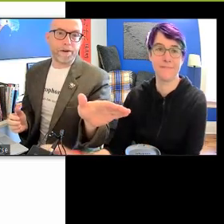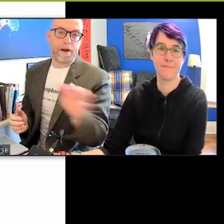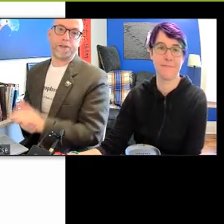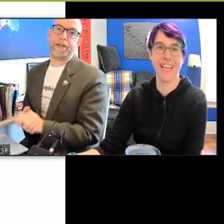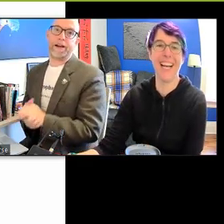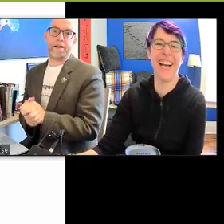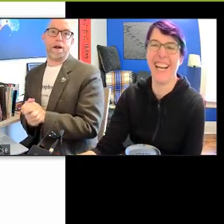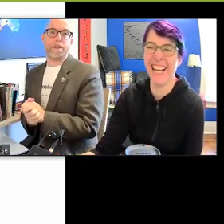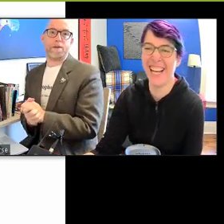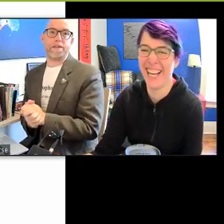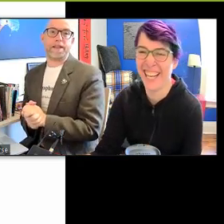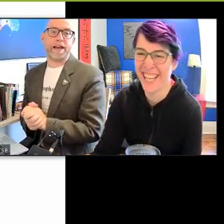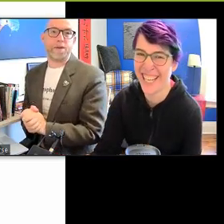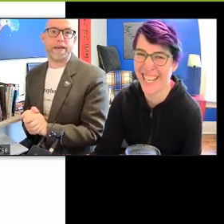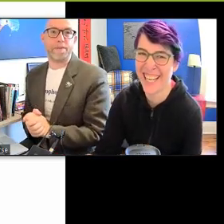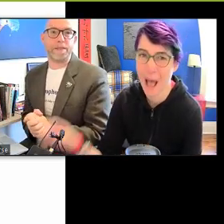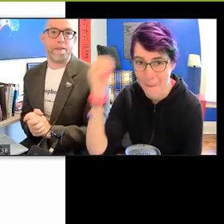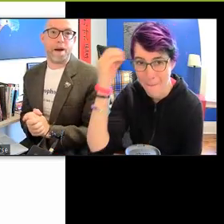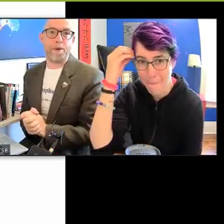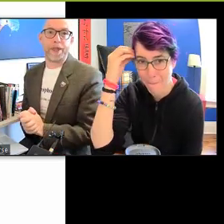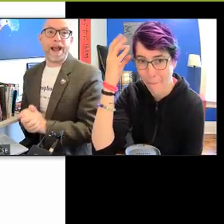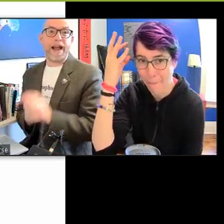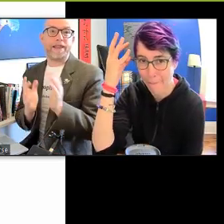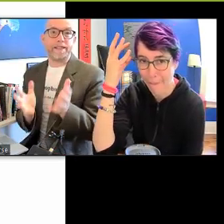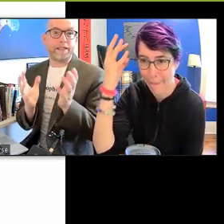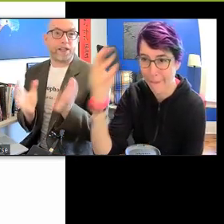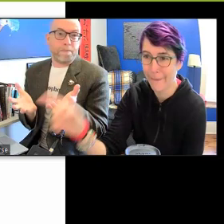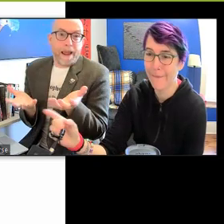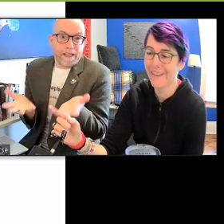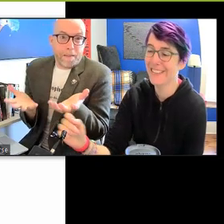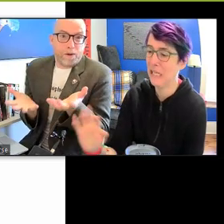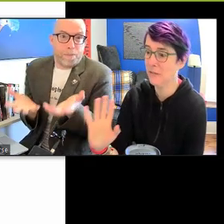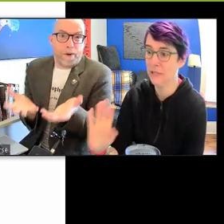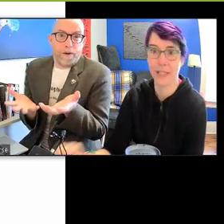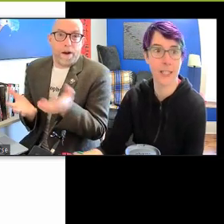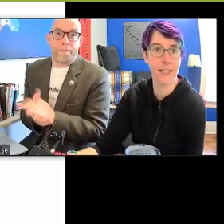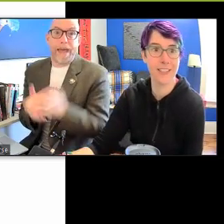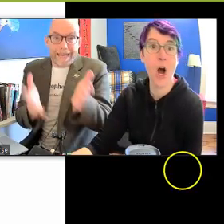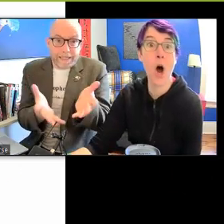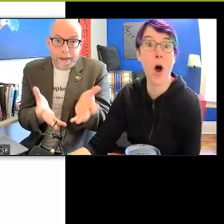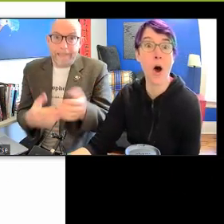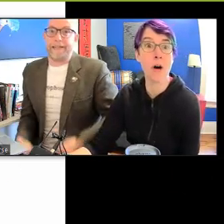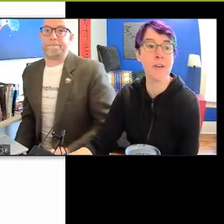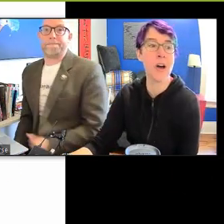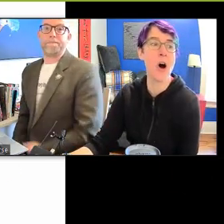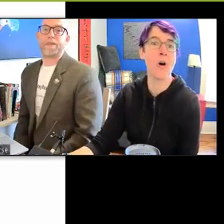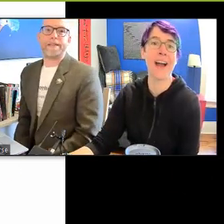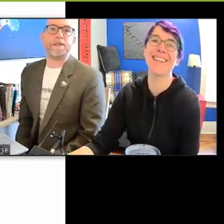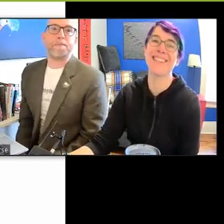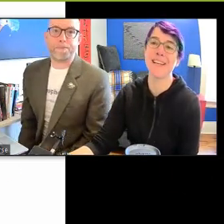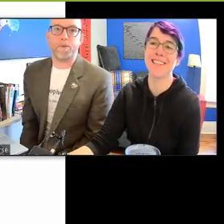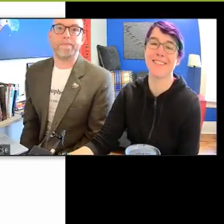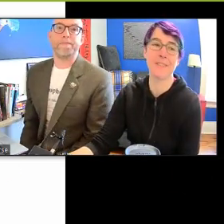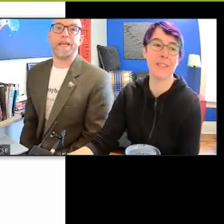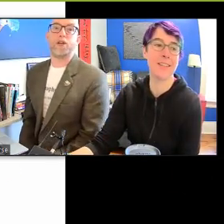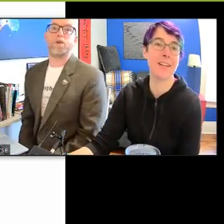the other oxygen-carrying molecules that the animal kingdom has come up with. And this is maybe the most boring one. And it's amazing. Oh, no. Take and the